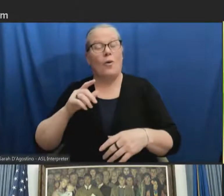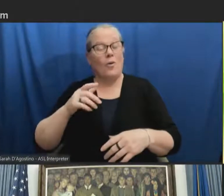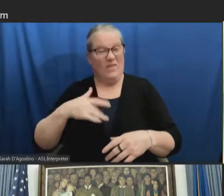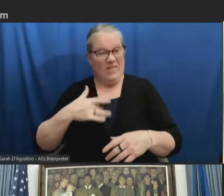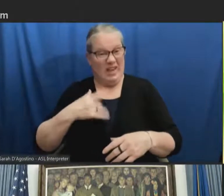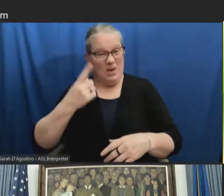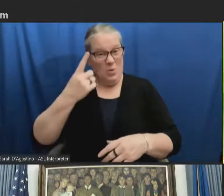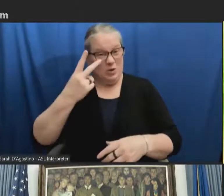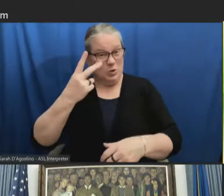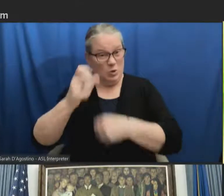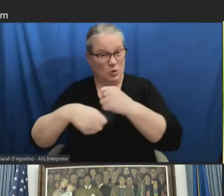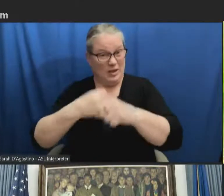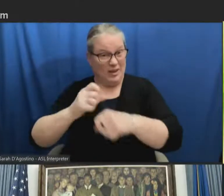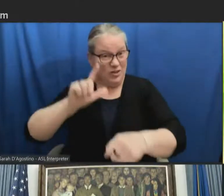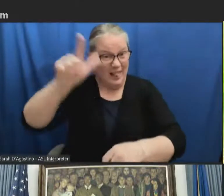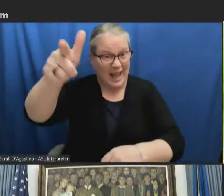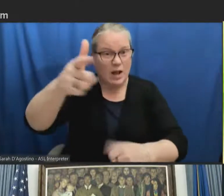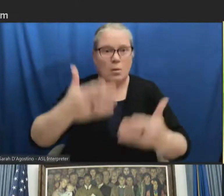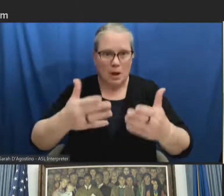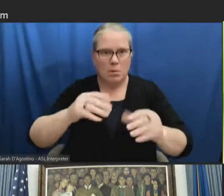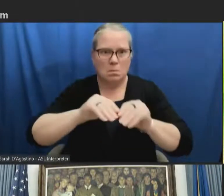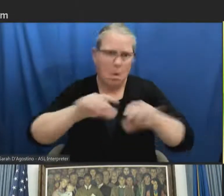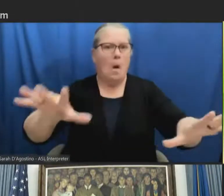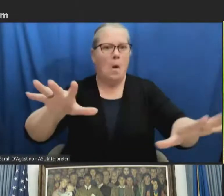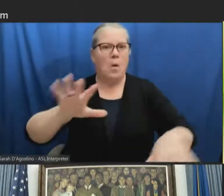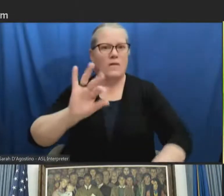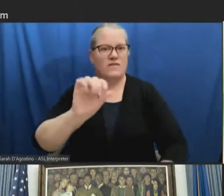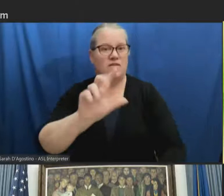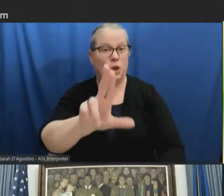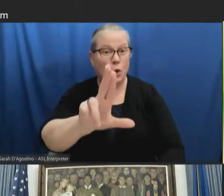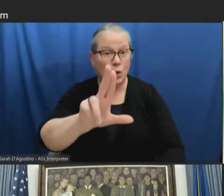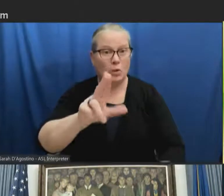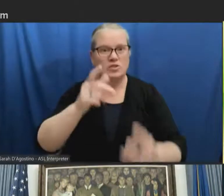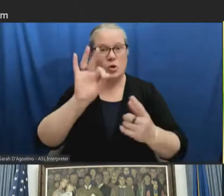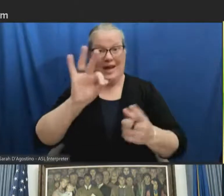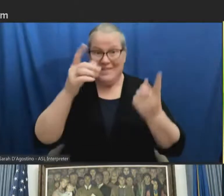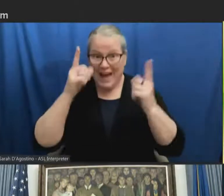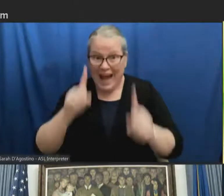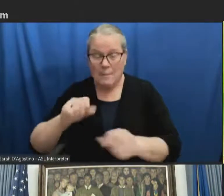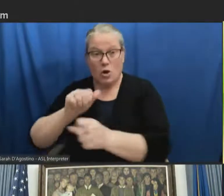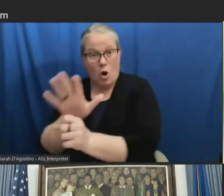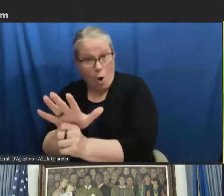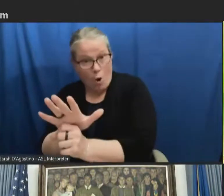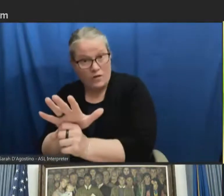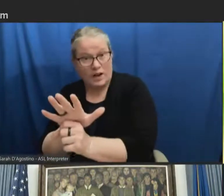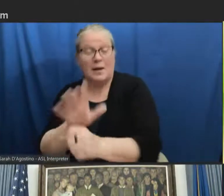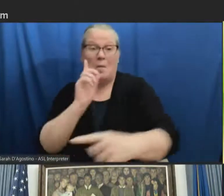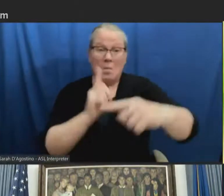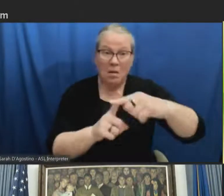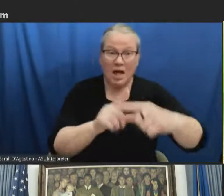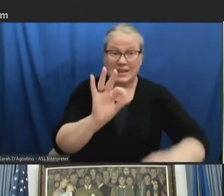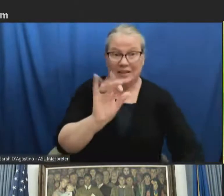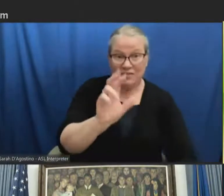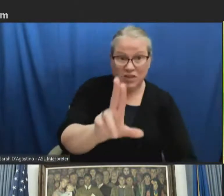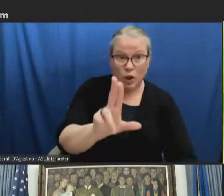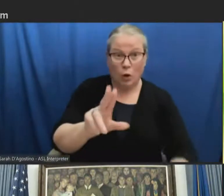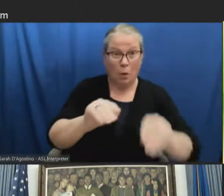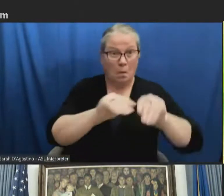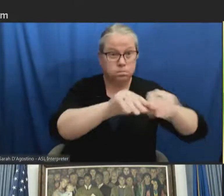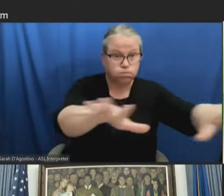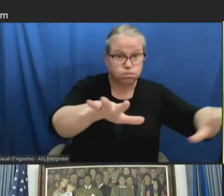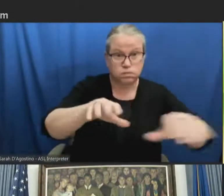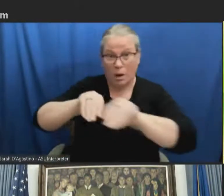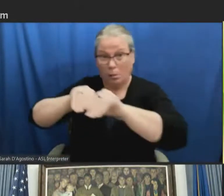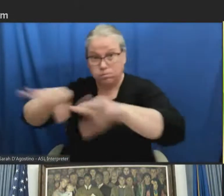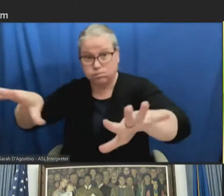the wintertime on top of a bad flu season, and that can be an extreme burden on the healthcare system. So this is going to be a challenge going